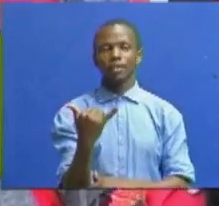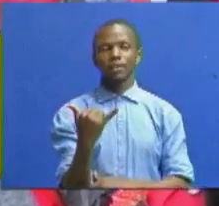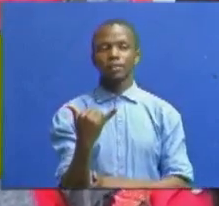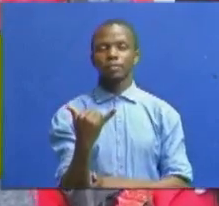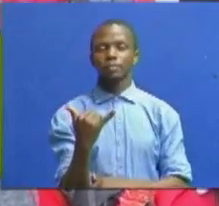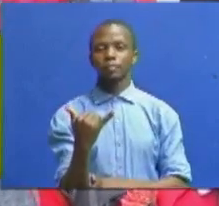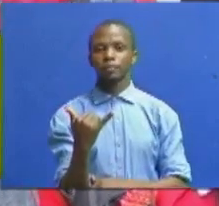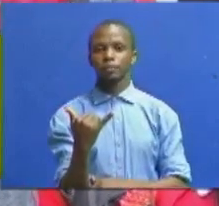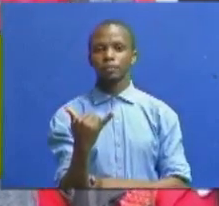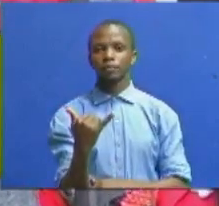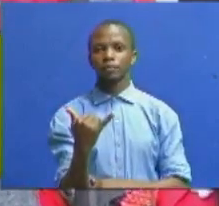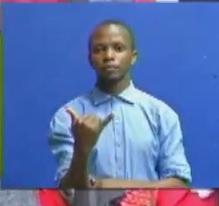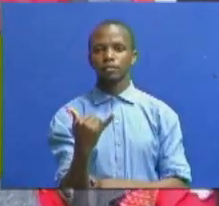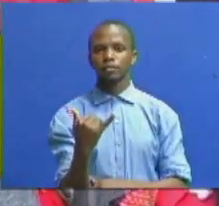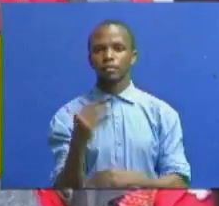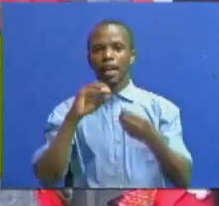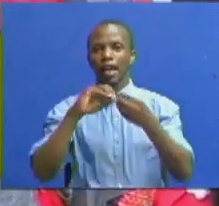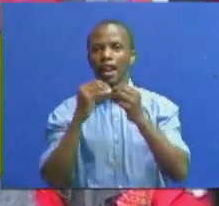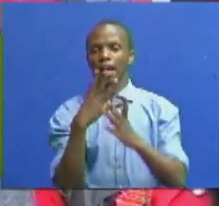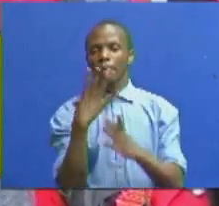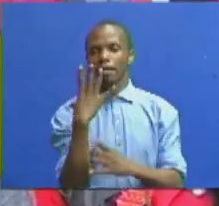we have been number 5,